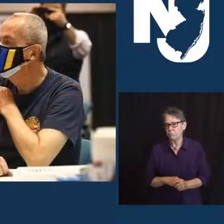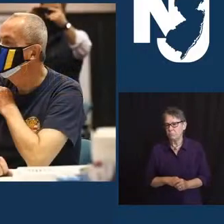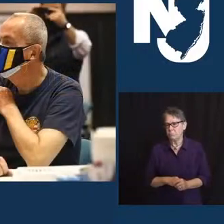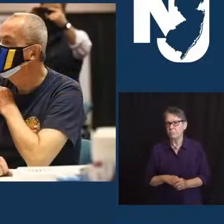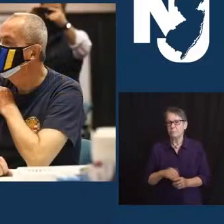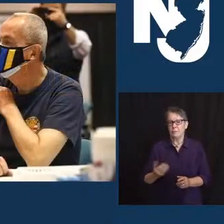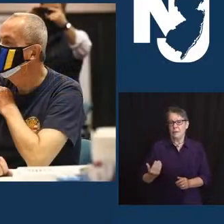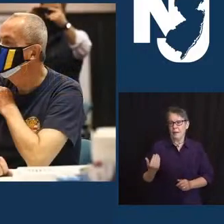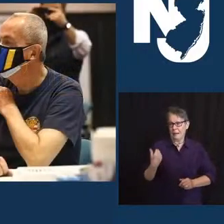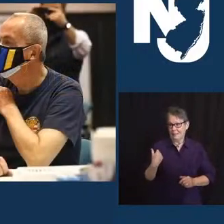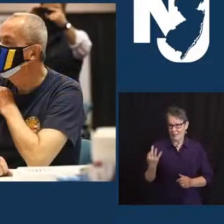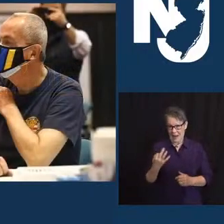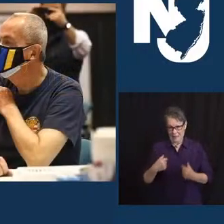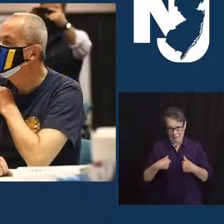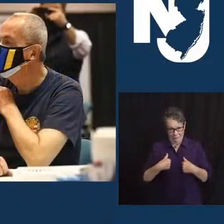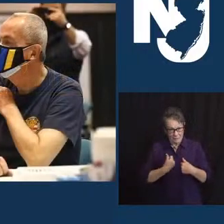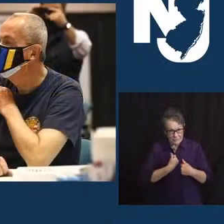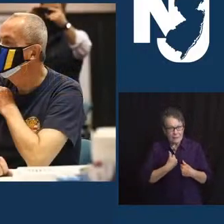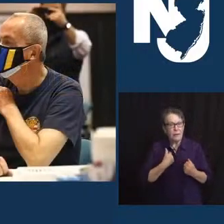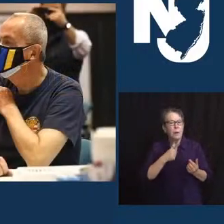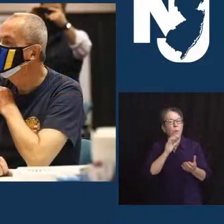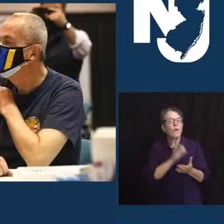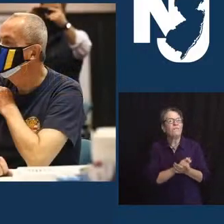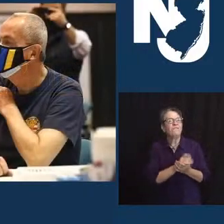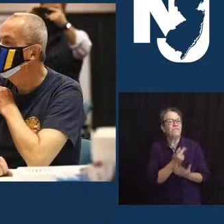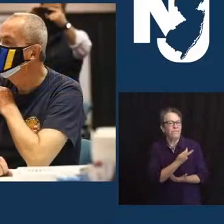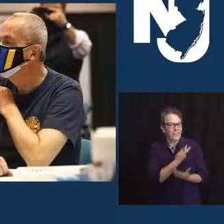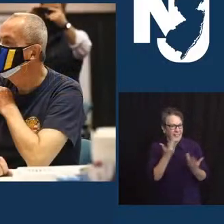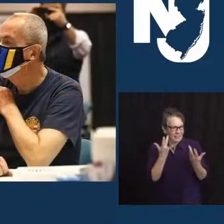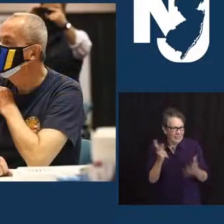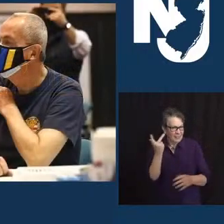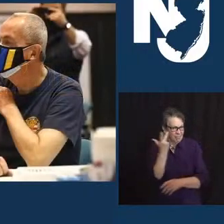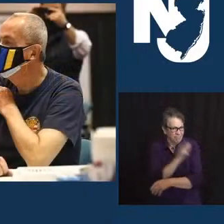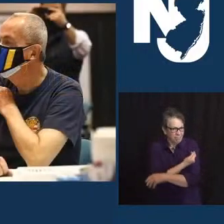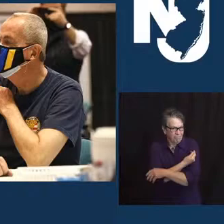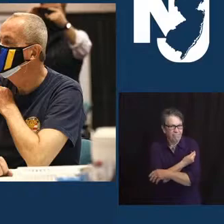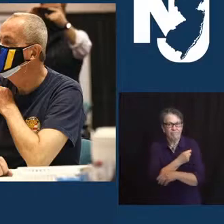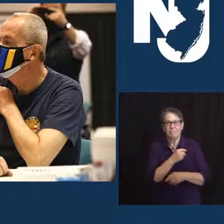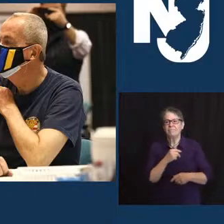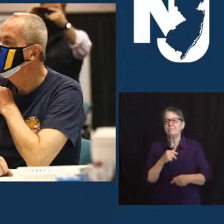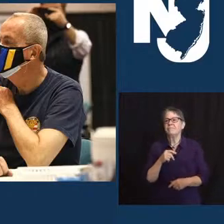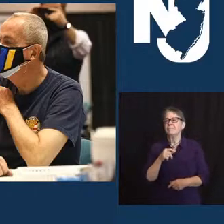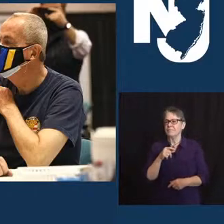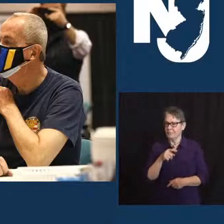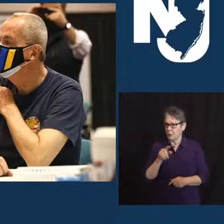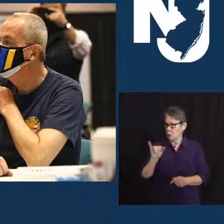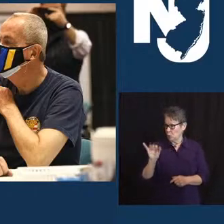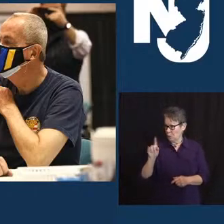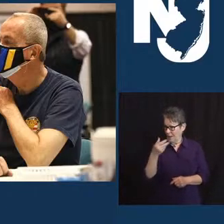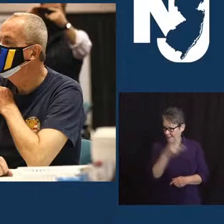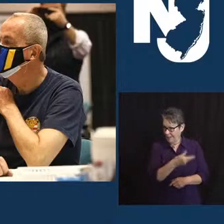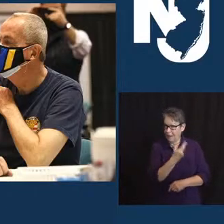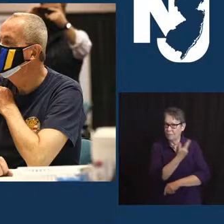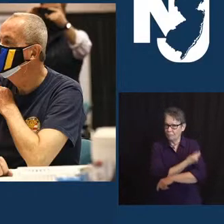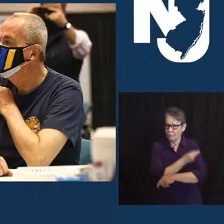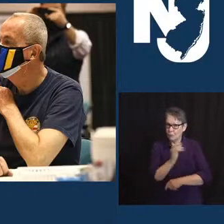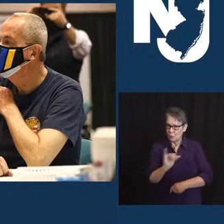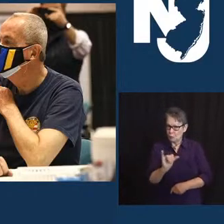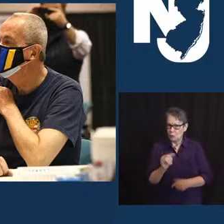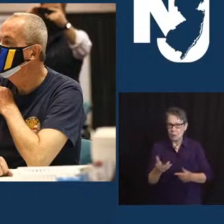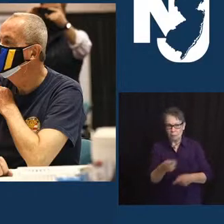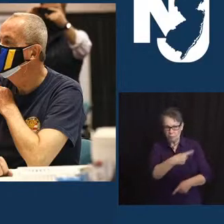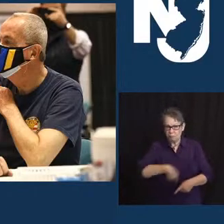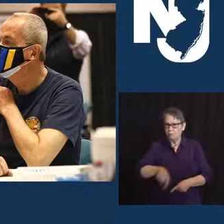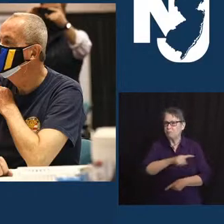and I received our first doses. Judy was there right beside me, encouraging me at the Atlantic City mega site. And I know that we're both